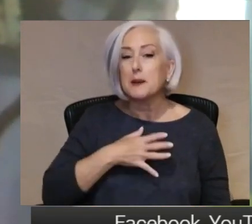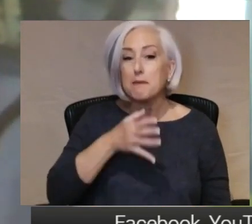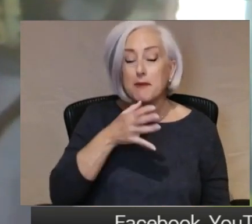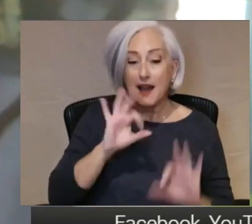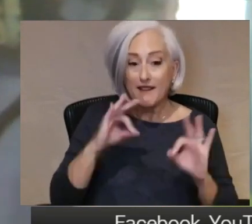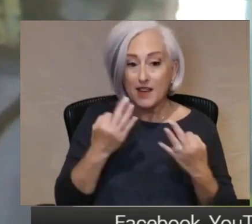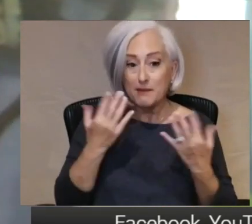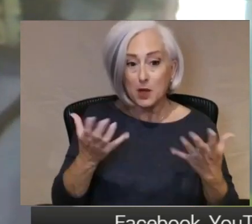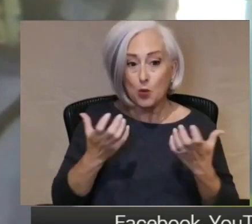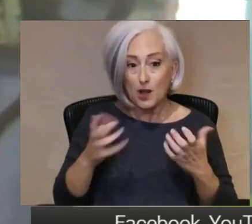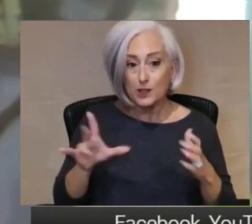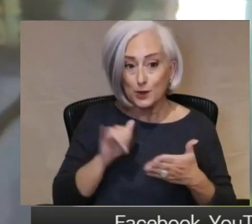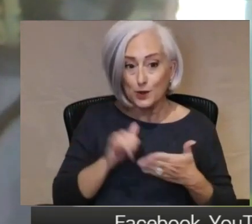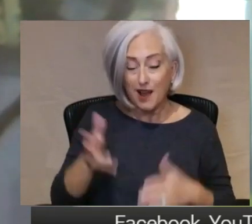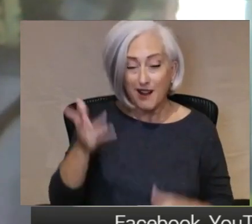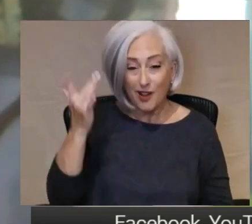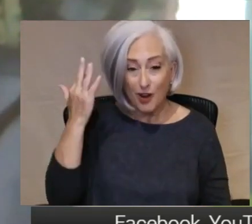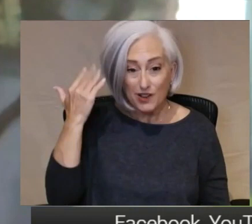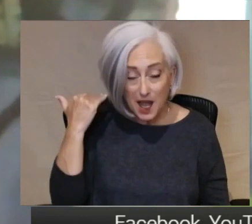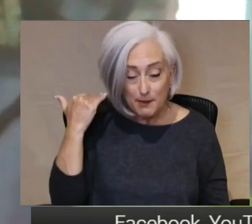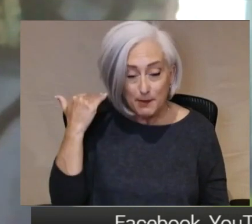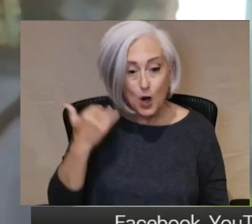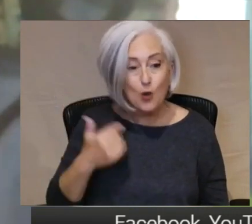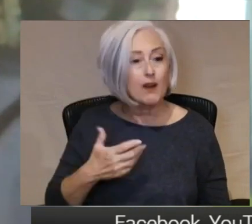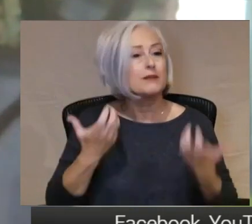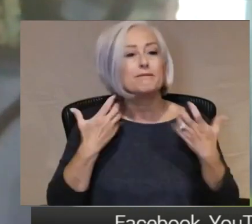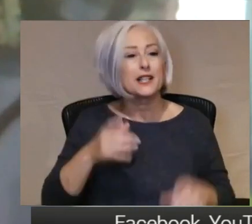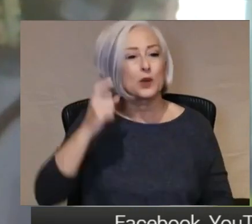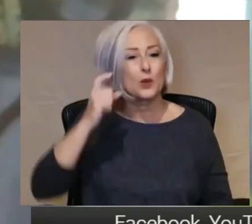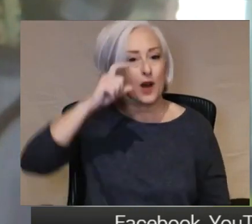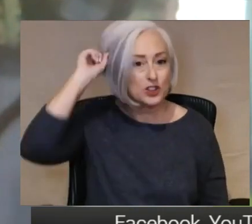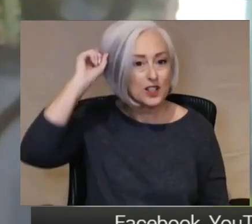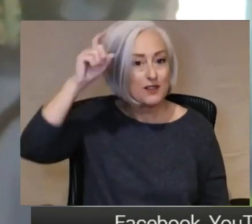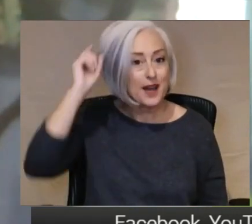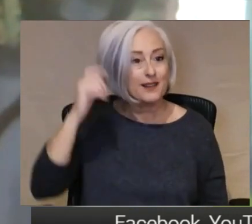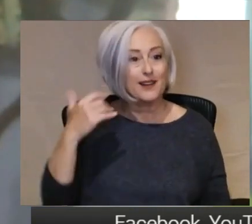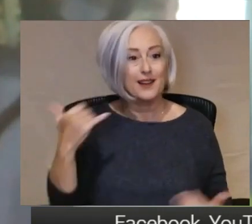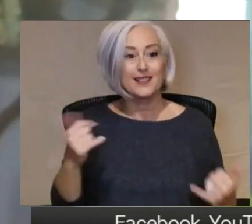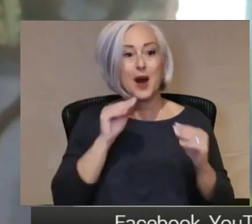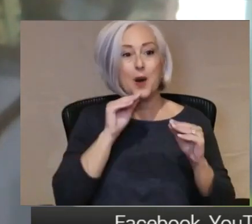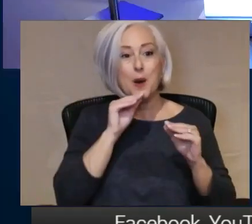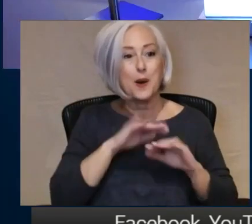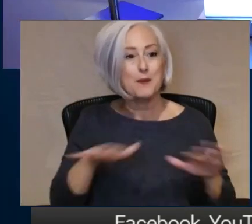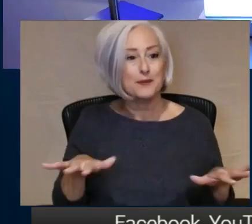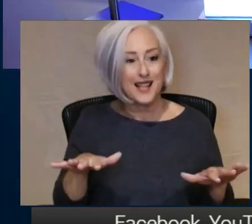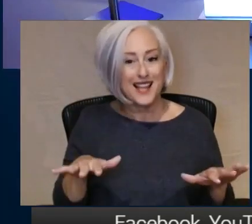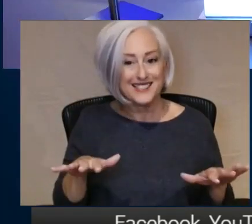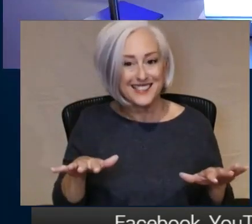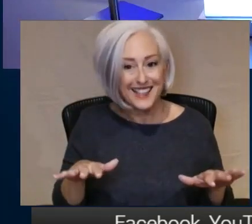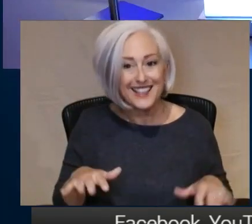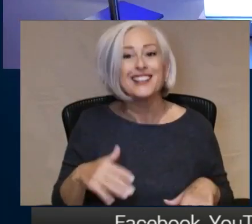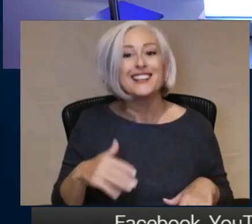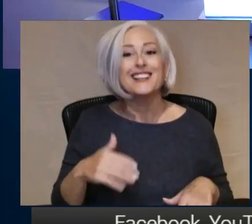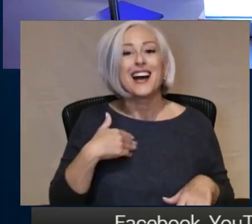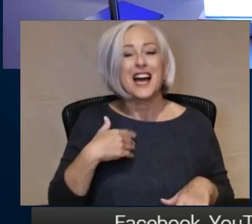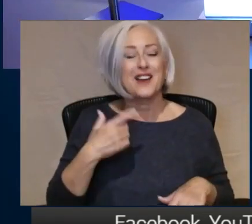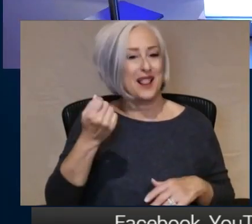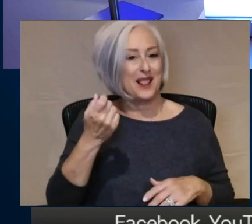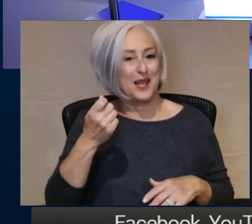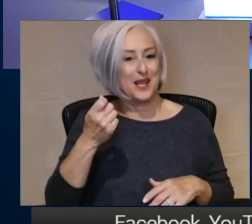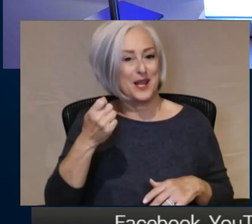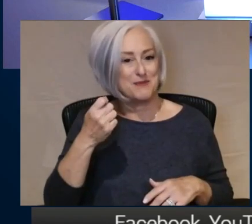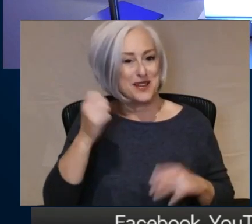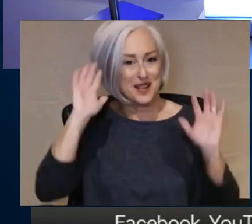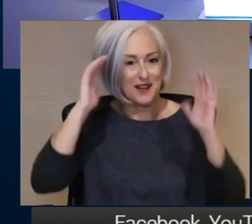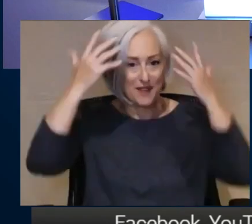a blessing. I now have thicker hair, and I have a little bit of wave I never had before. So does that mean you think if I shave my